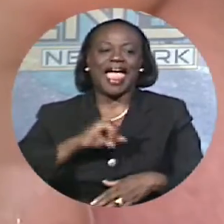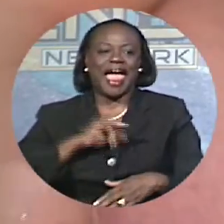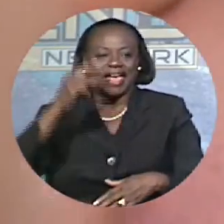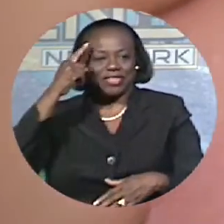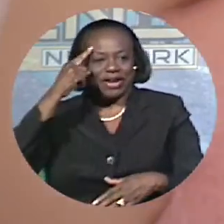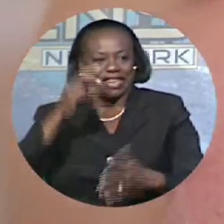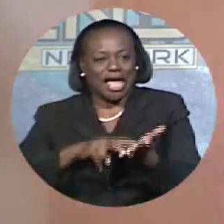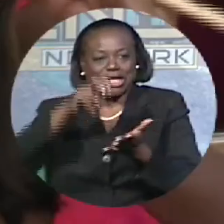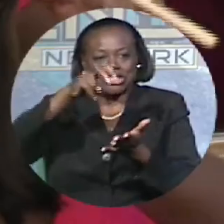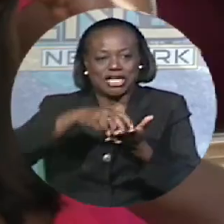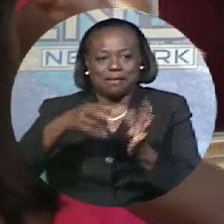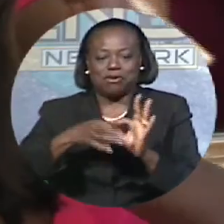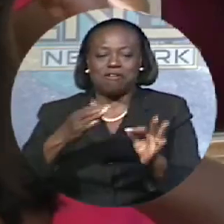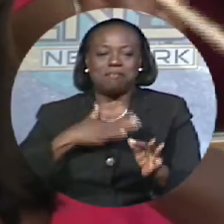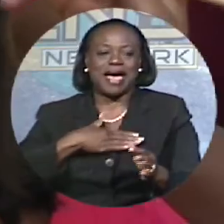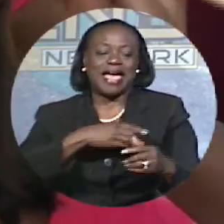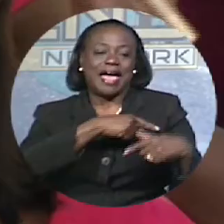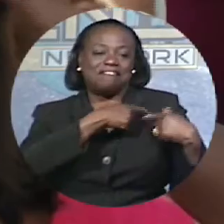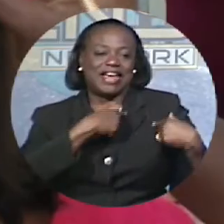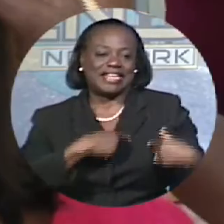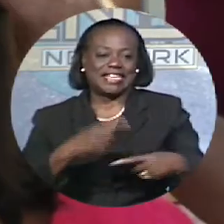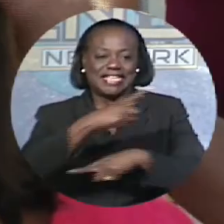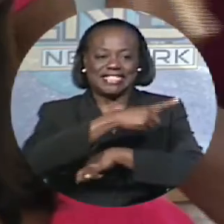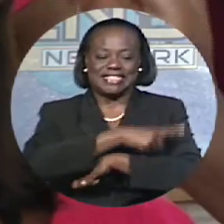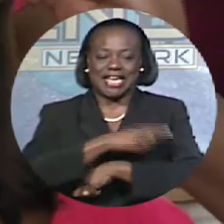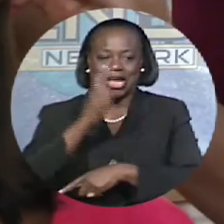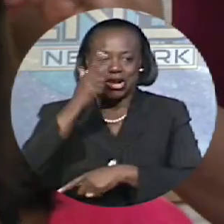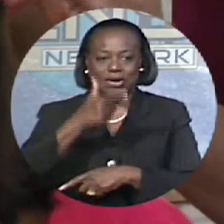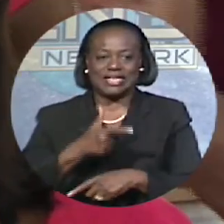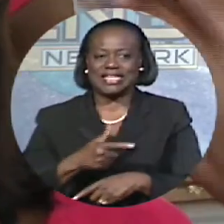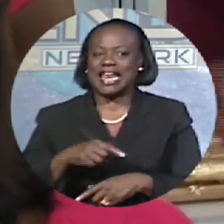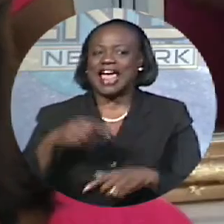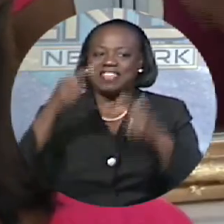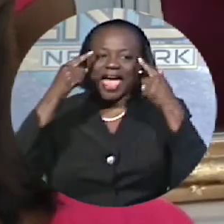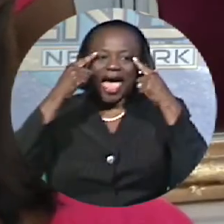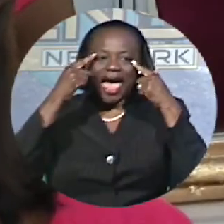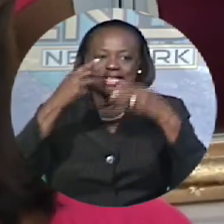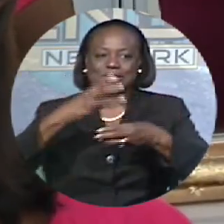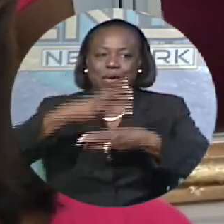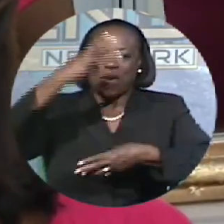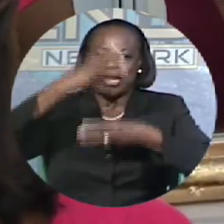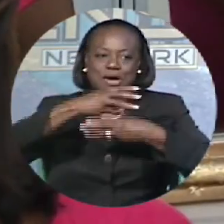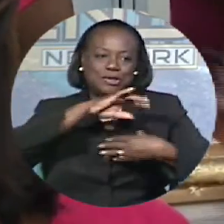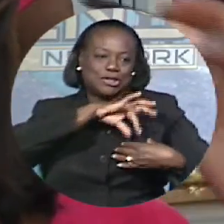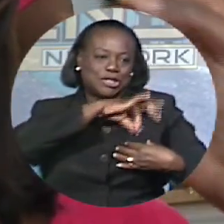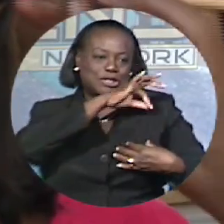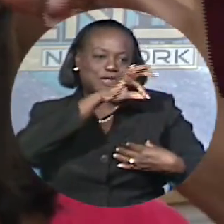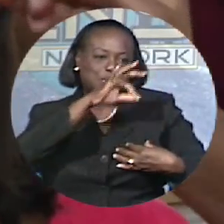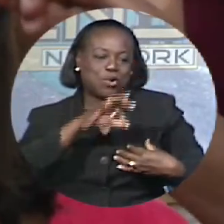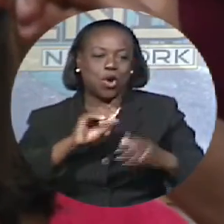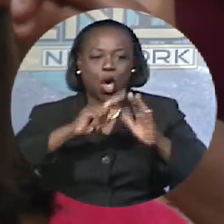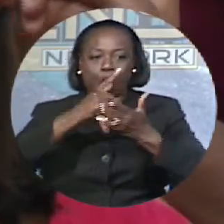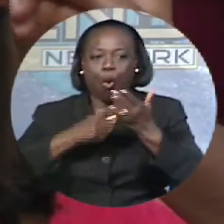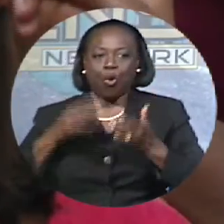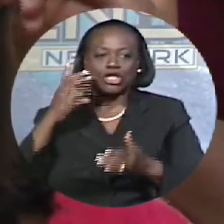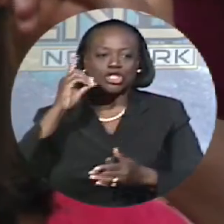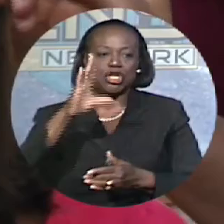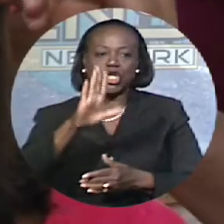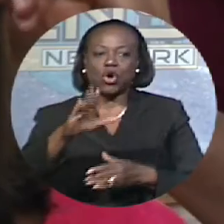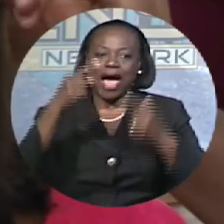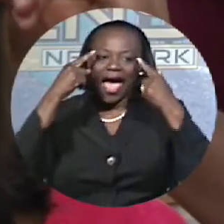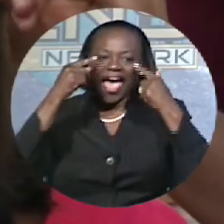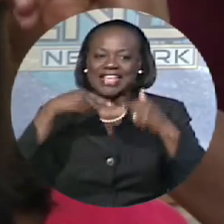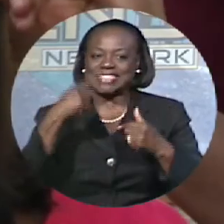my Valentine's Day look. Now, they say the eyes are the windows to the soul. What should your eyes be saying on Valentine's Day, or more importantly, Valentine's